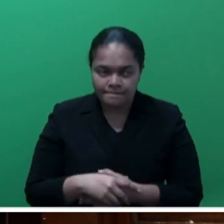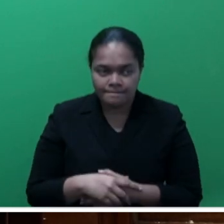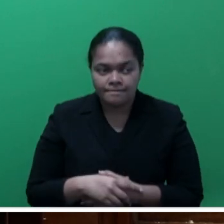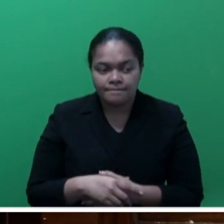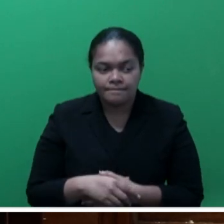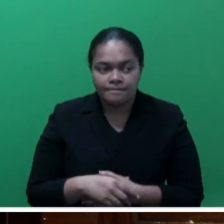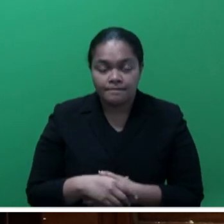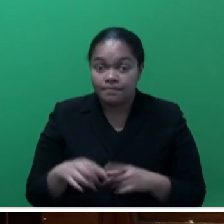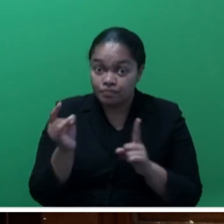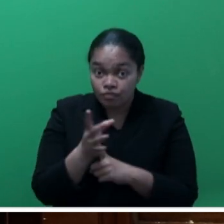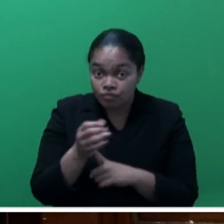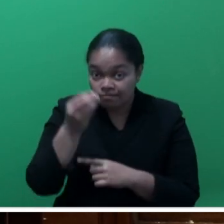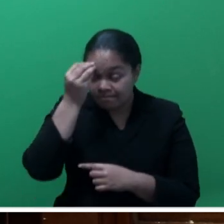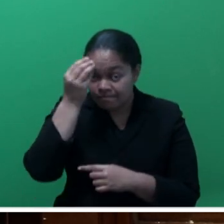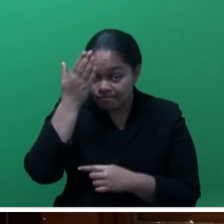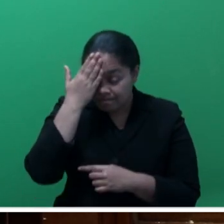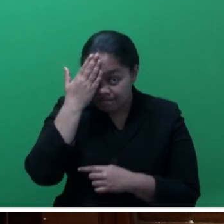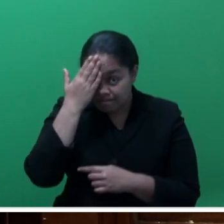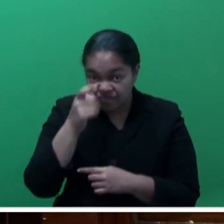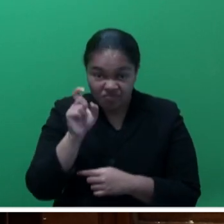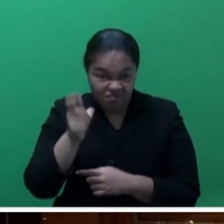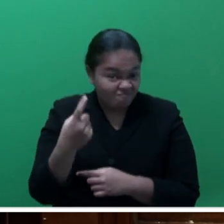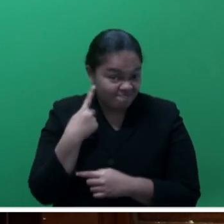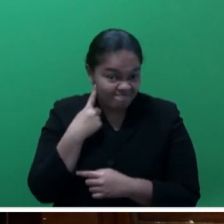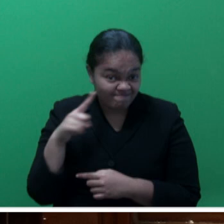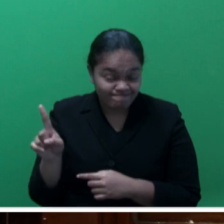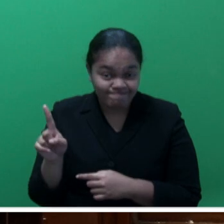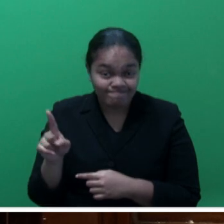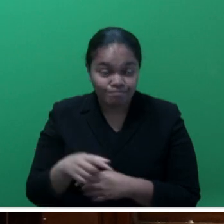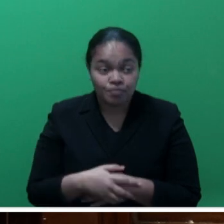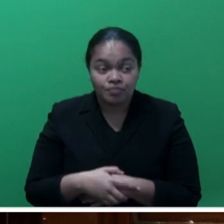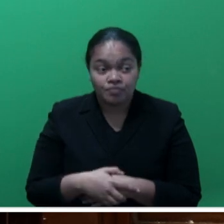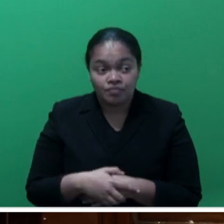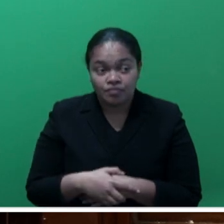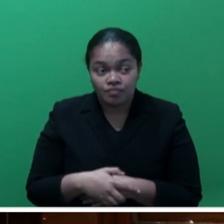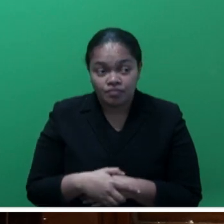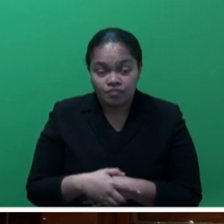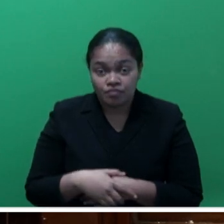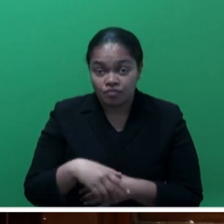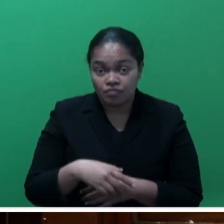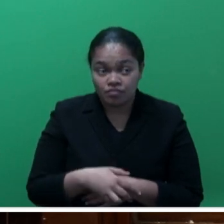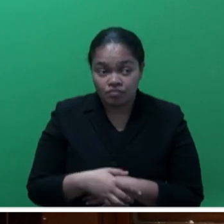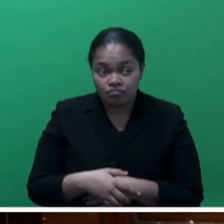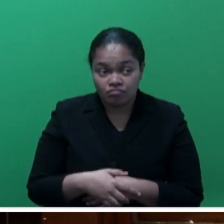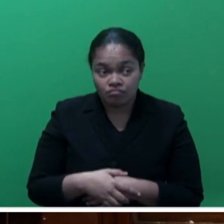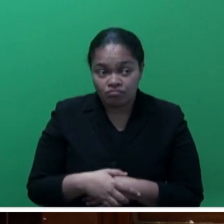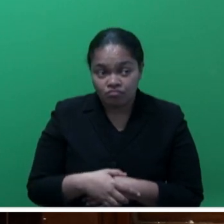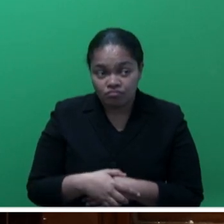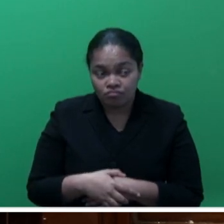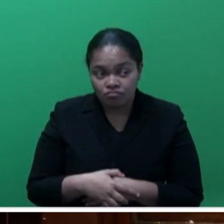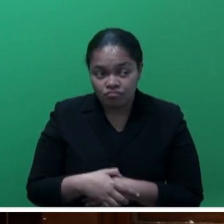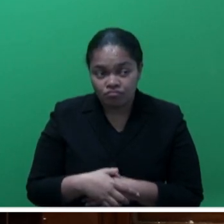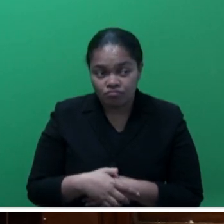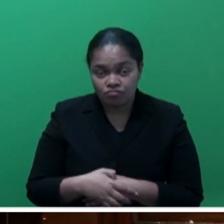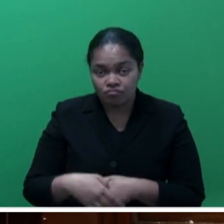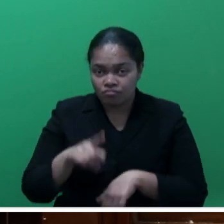It's important to note that the penalty for a corporate body that commits an offense is $2,000, irrespective of the